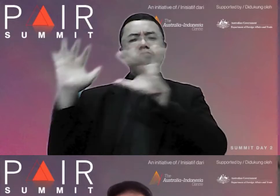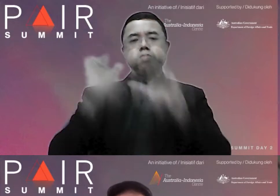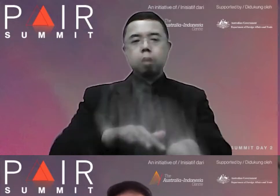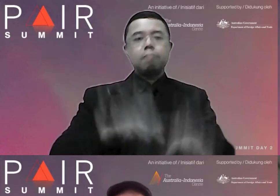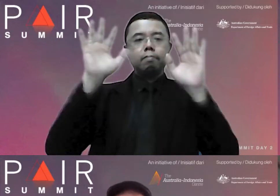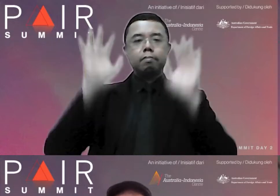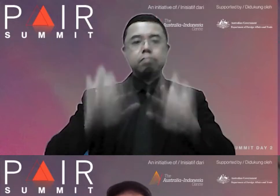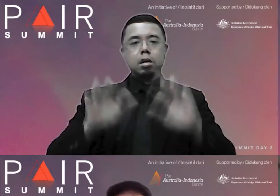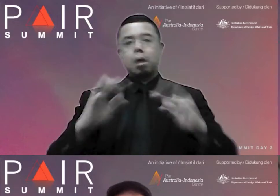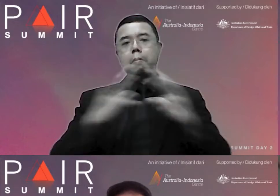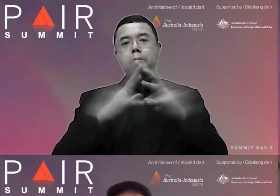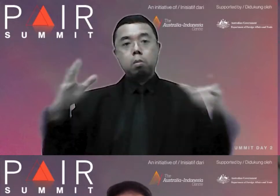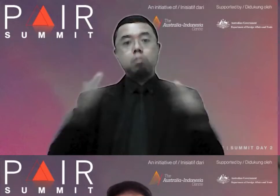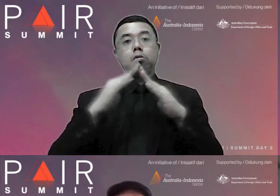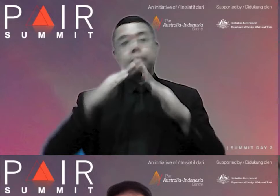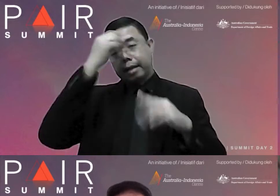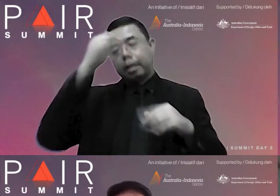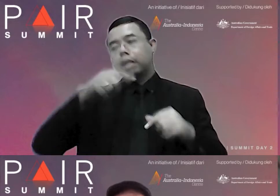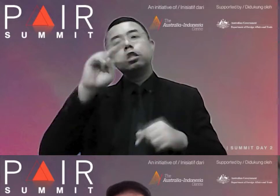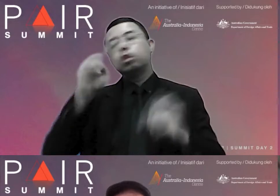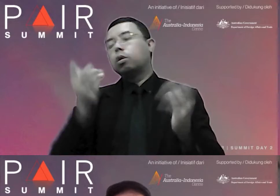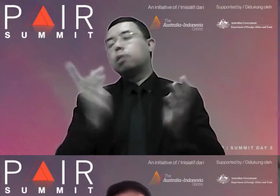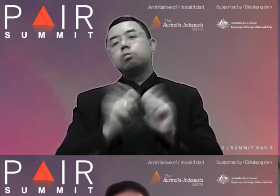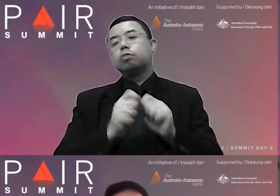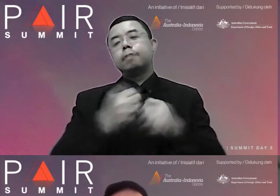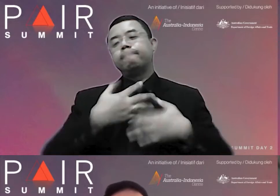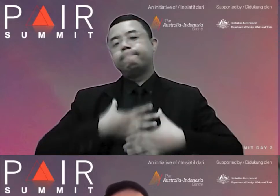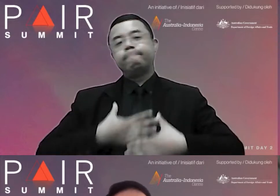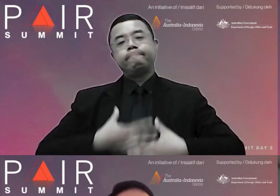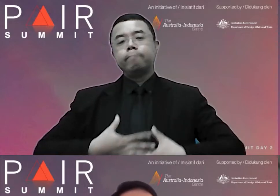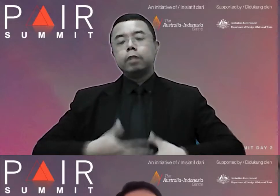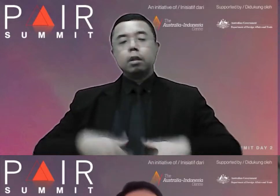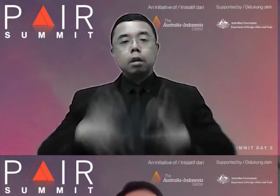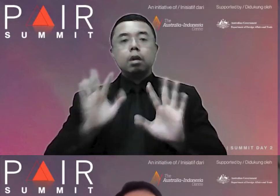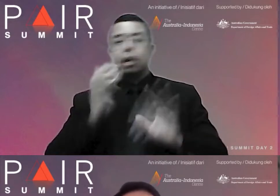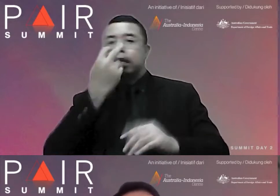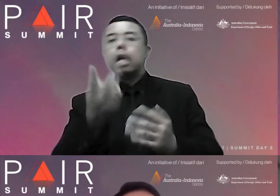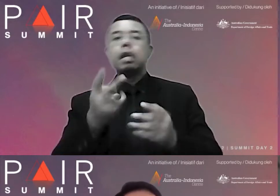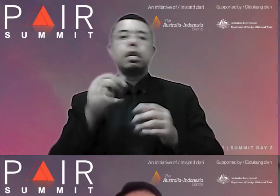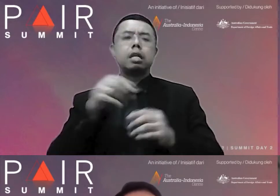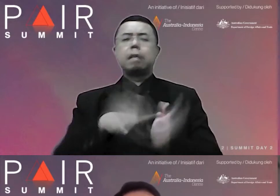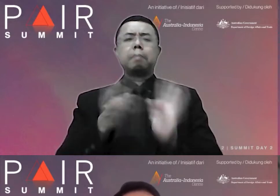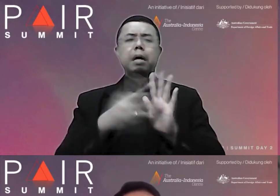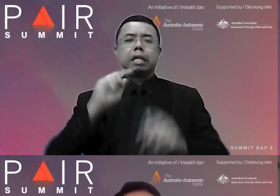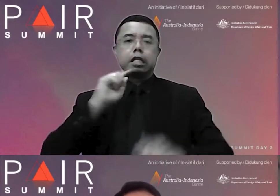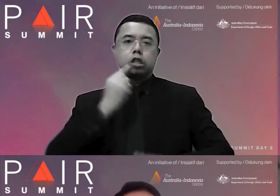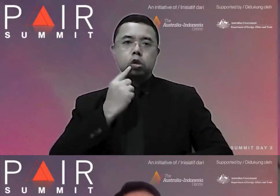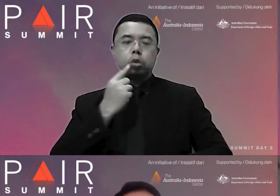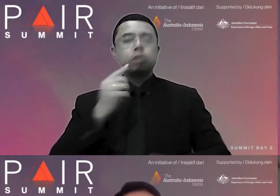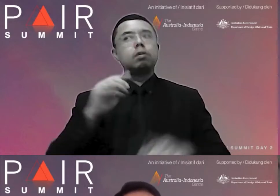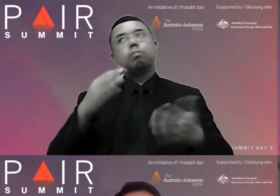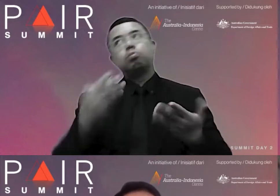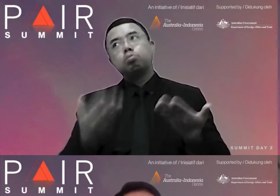situation. It's very, we can say it's serious situations, and it's not easy for all the medical workers and